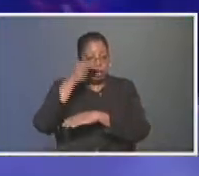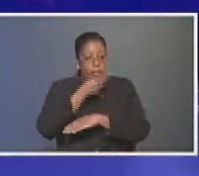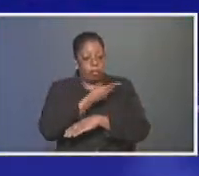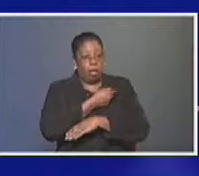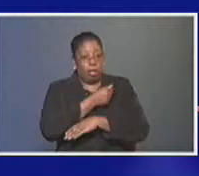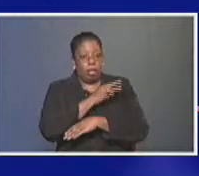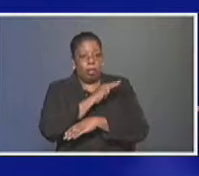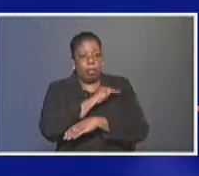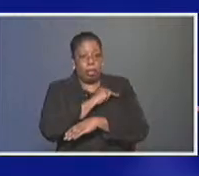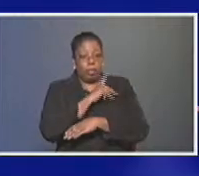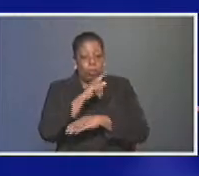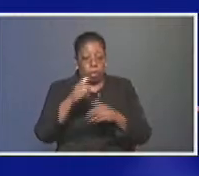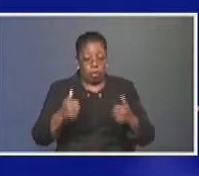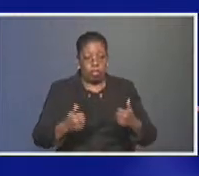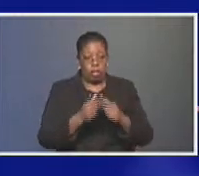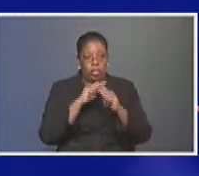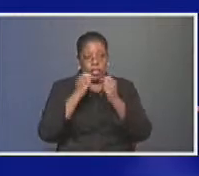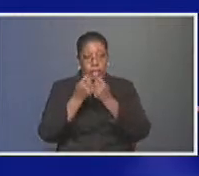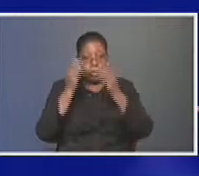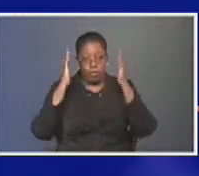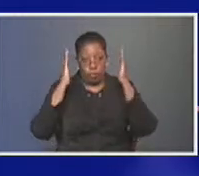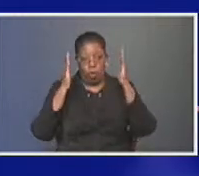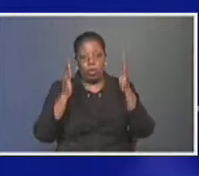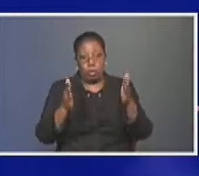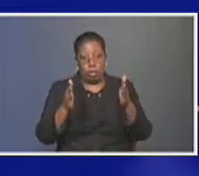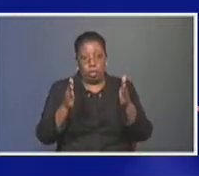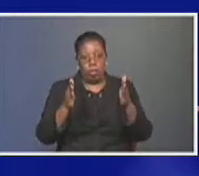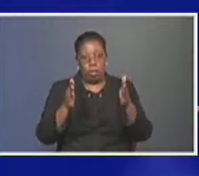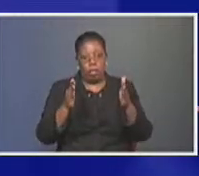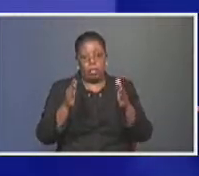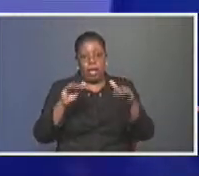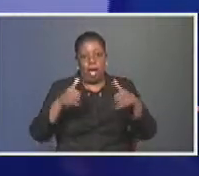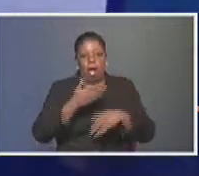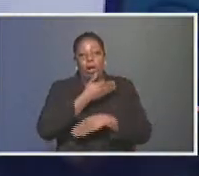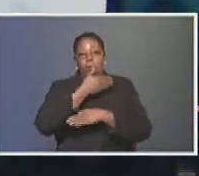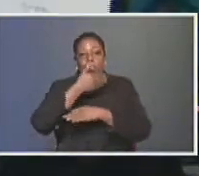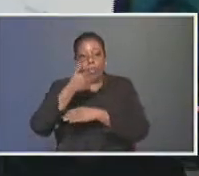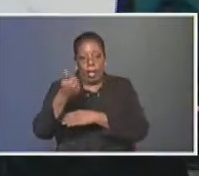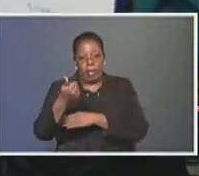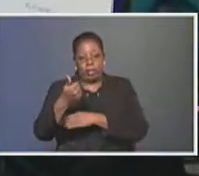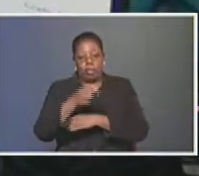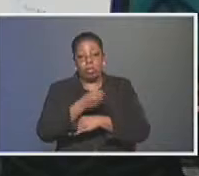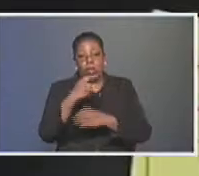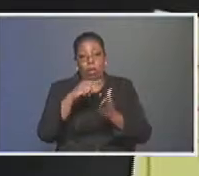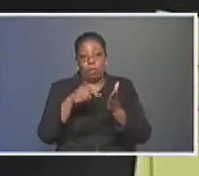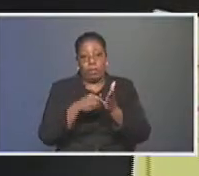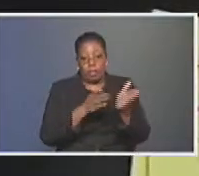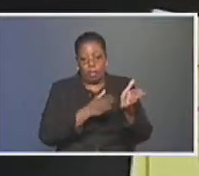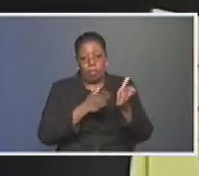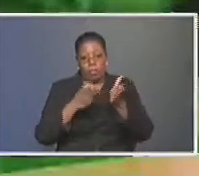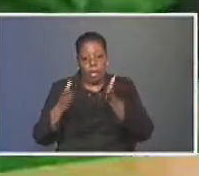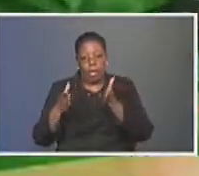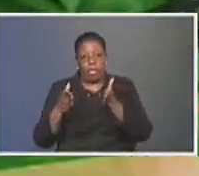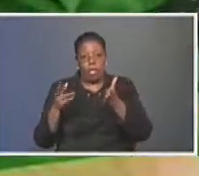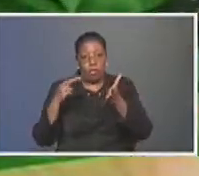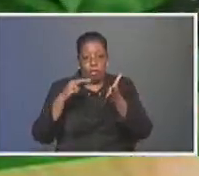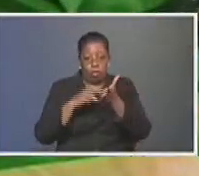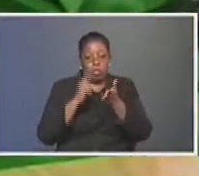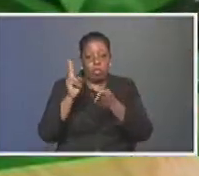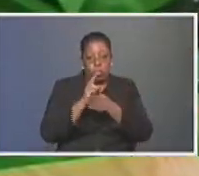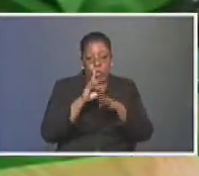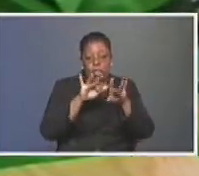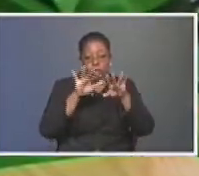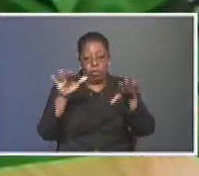the challenges she and her team are focusing on to determine how best to correct this. The plan calls for using the virtual